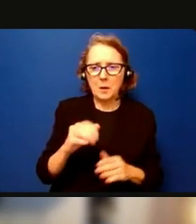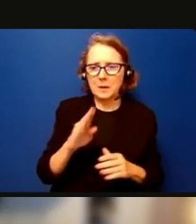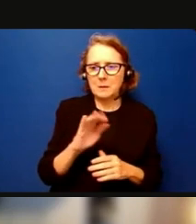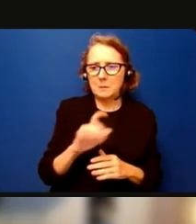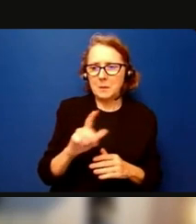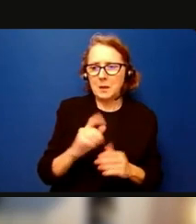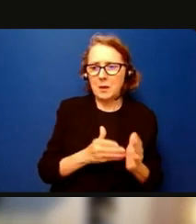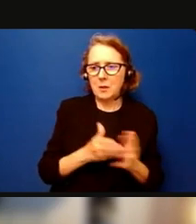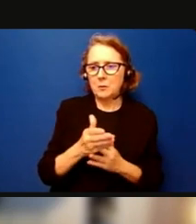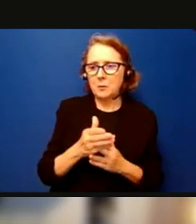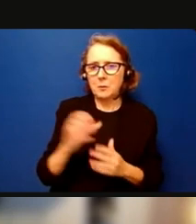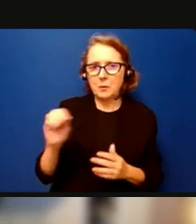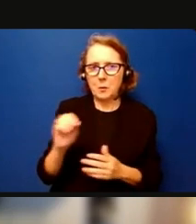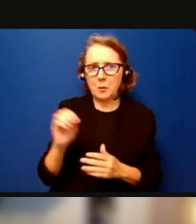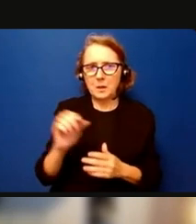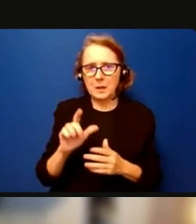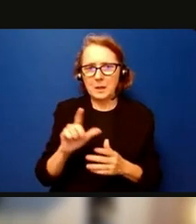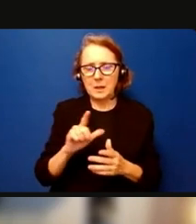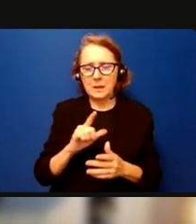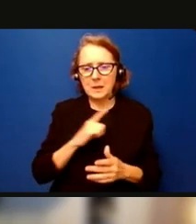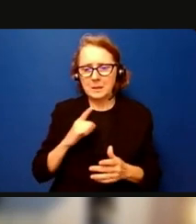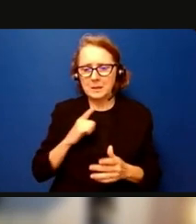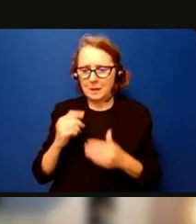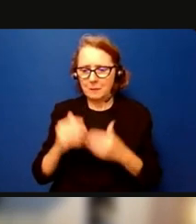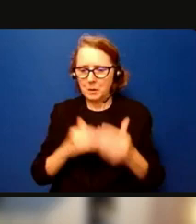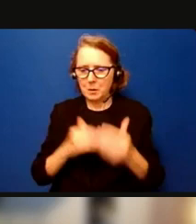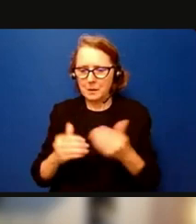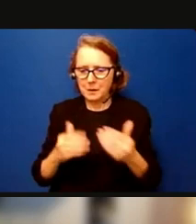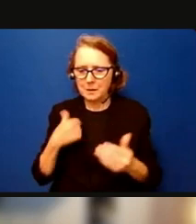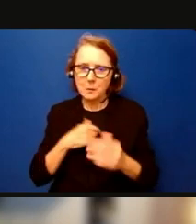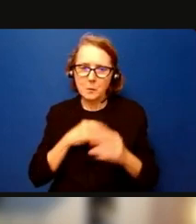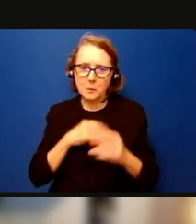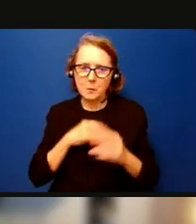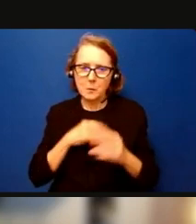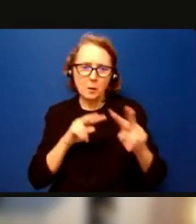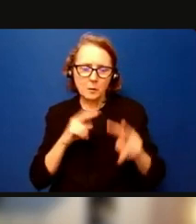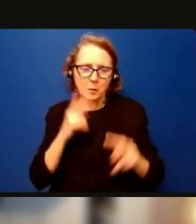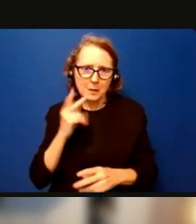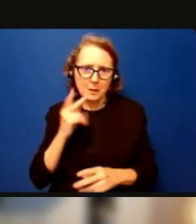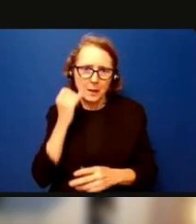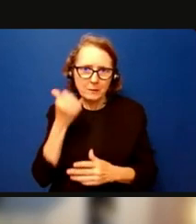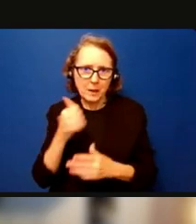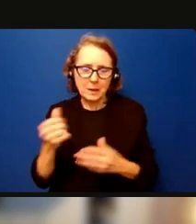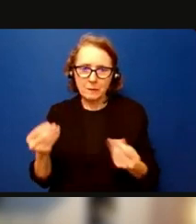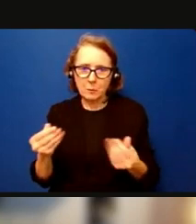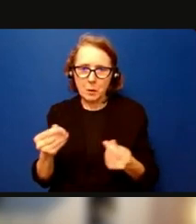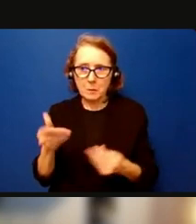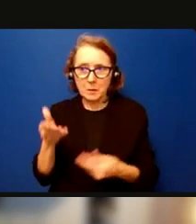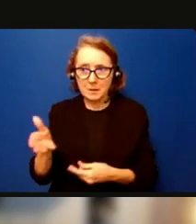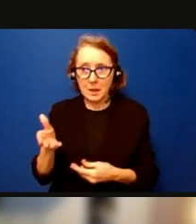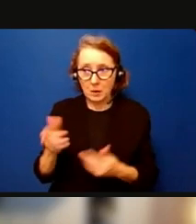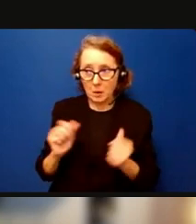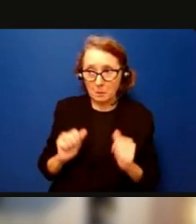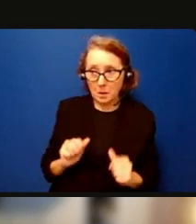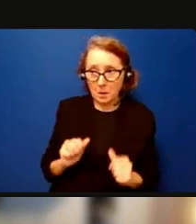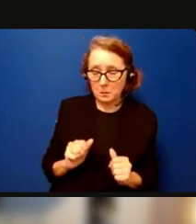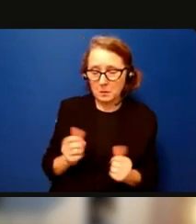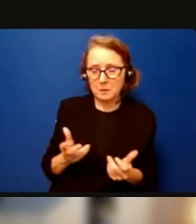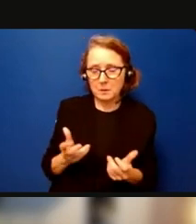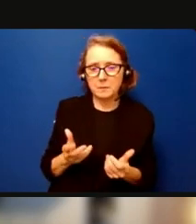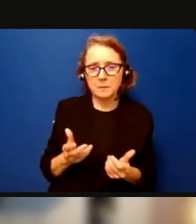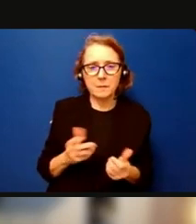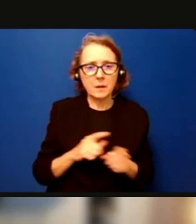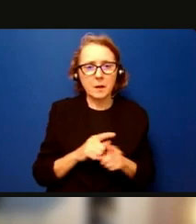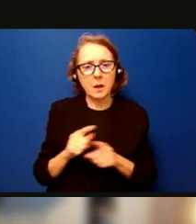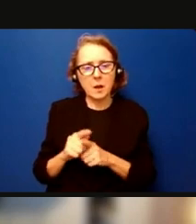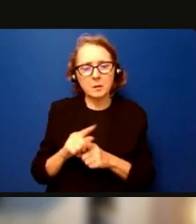Oregon legislative process. And we're looking forward to seeing if any of the properties there are viable. There's also